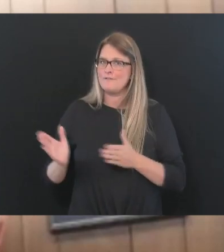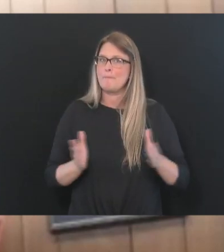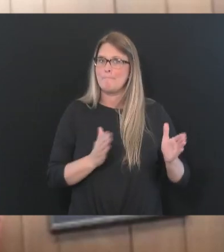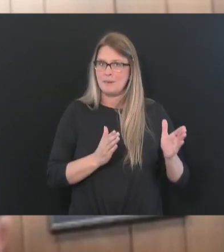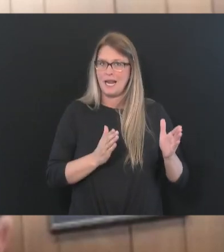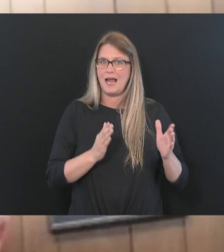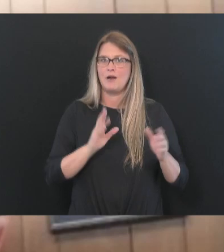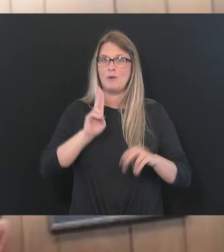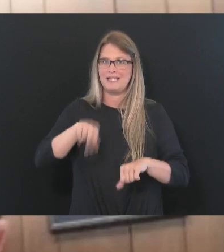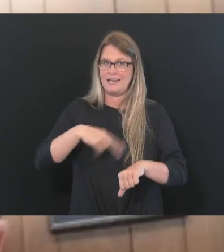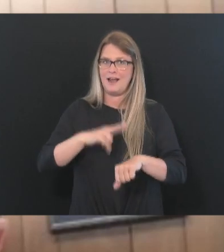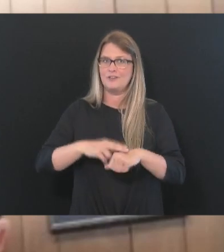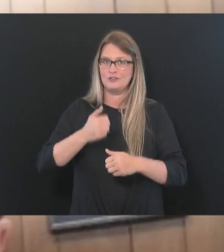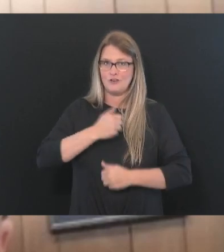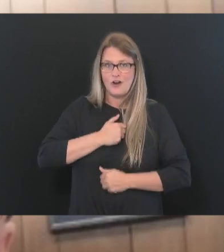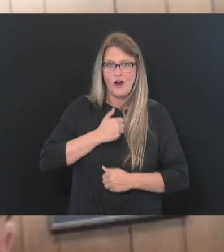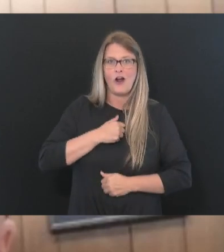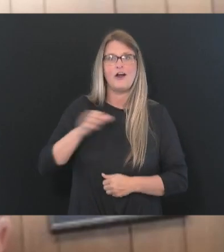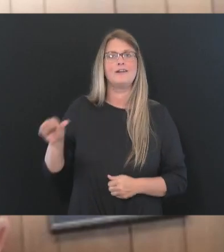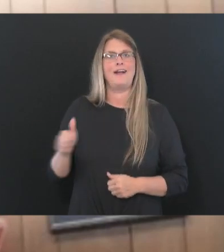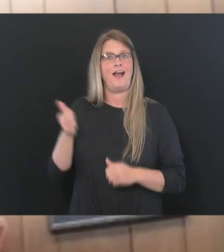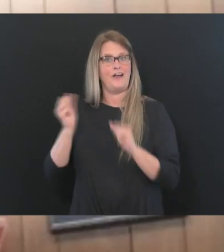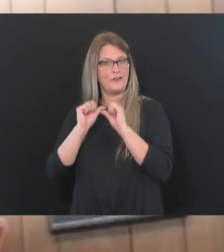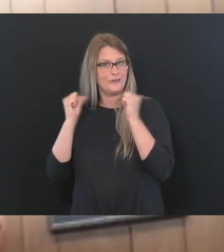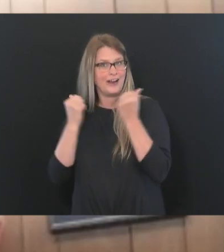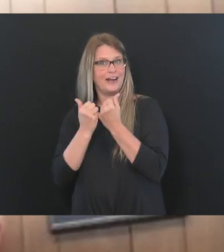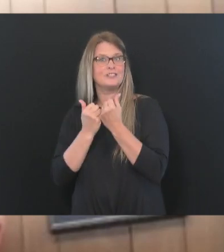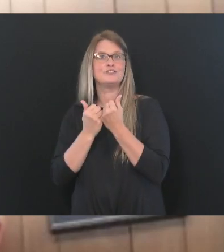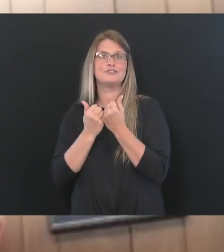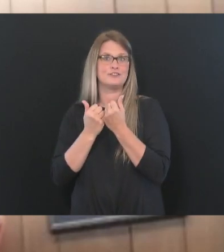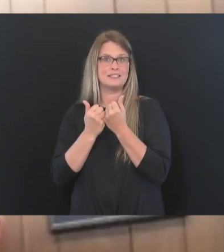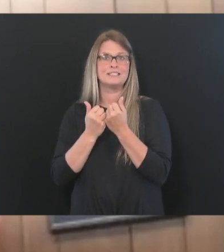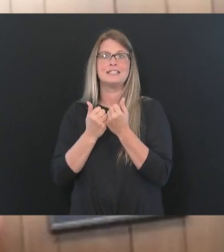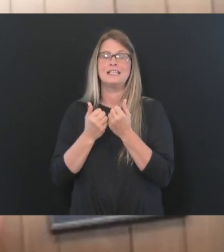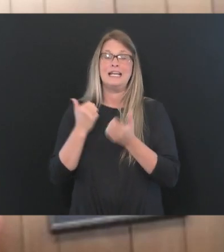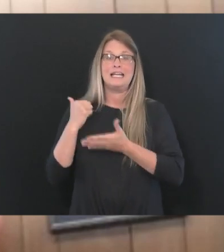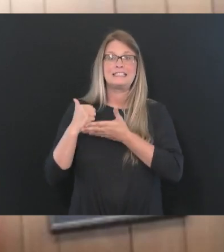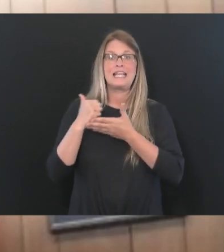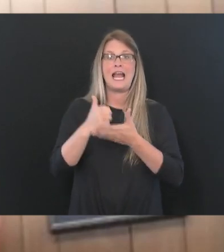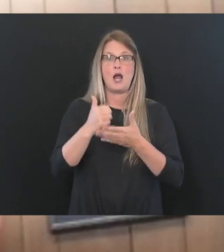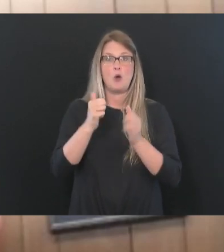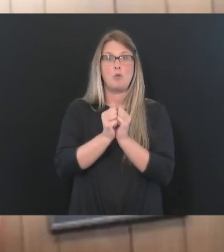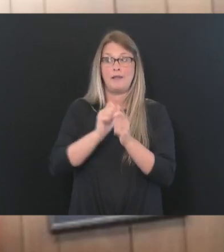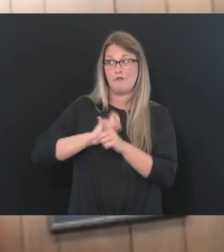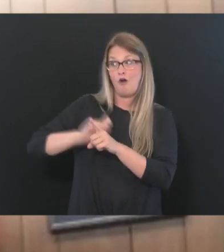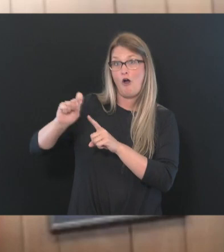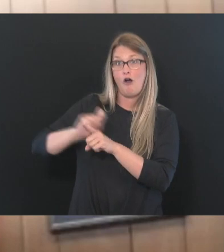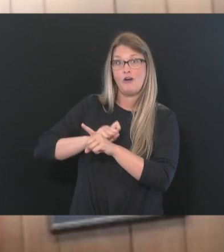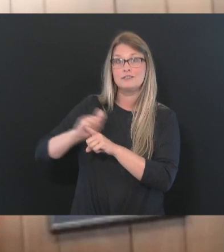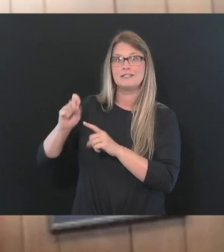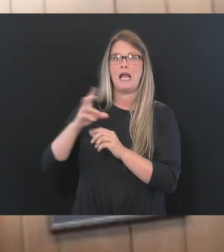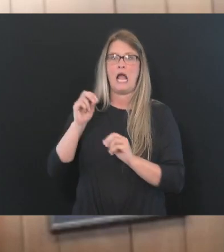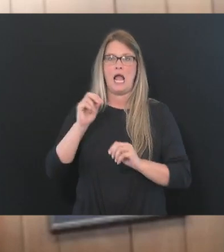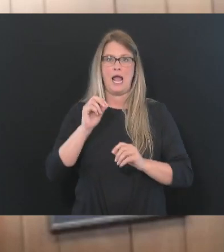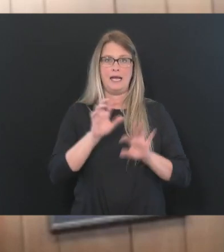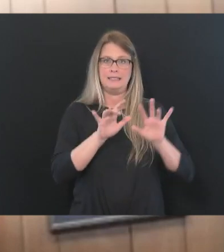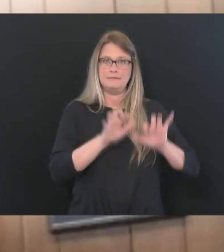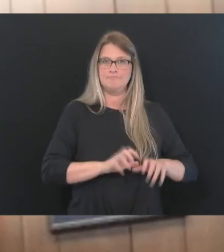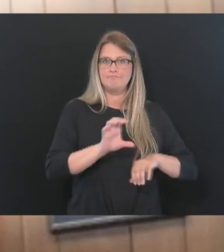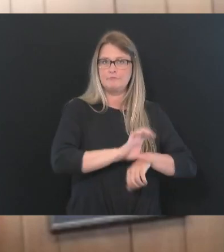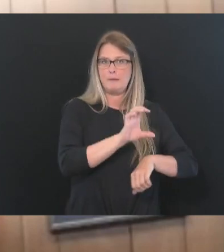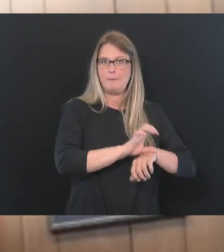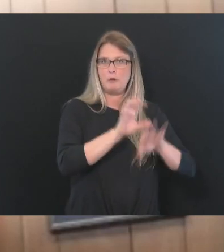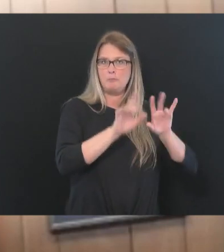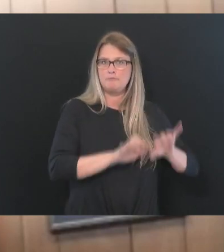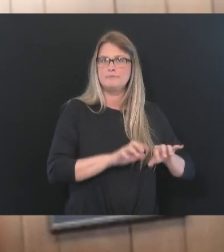the National Guard and other agencies help with both the call center and the processing is a distributed system across